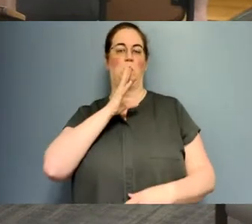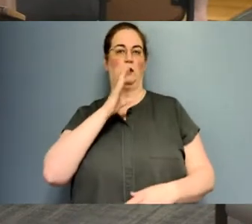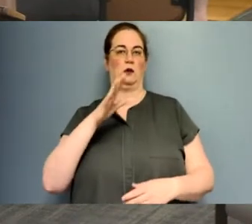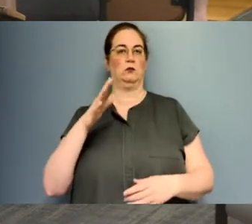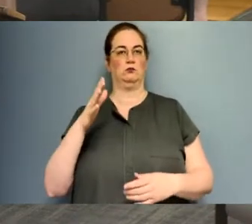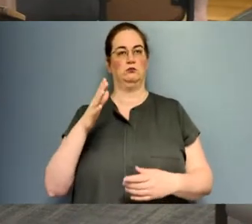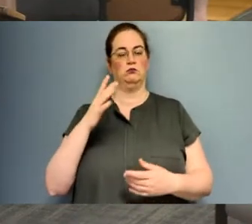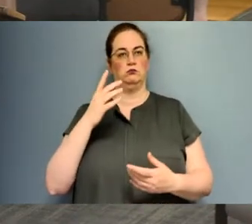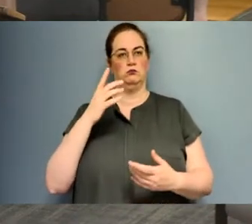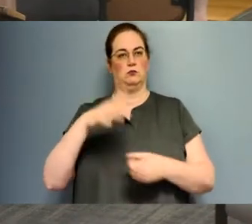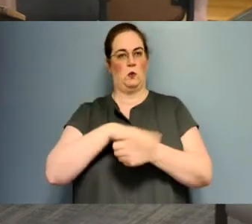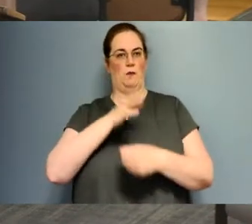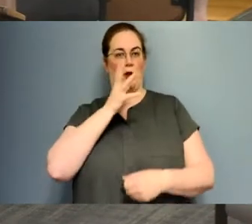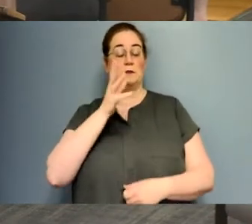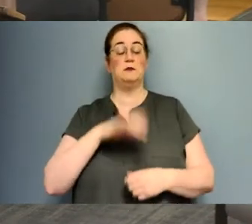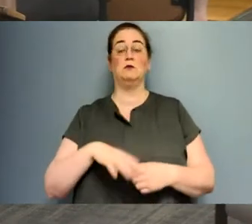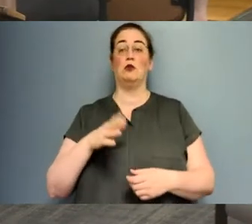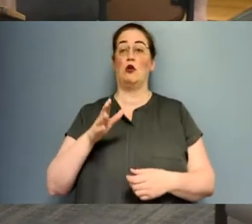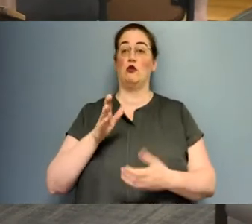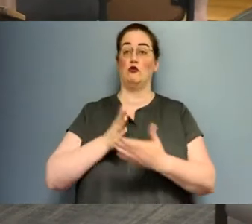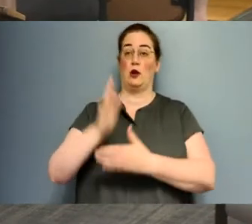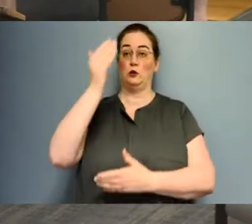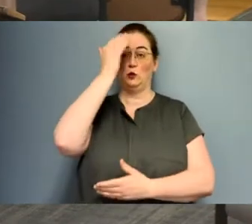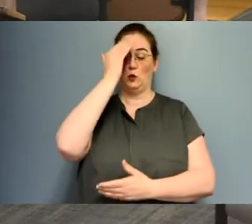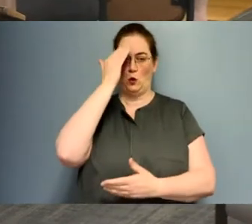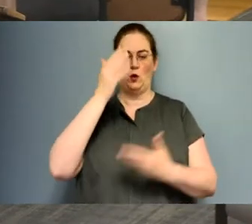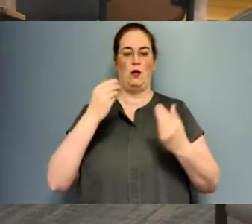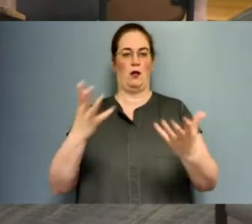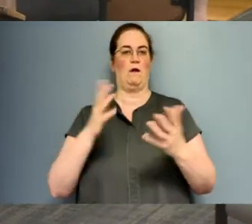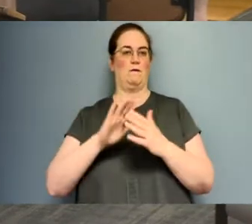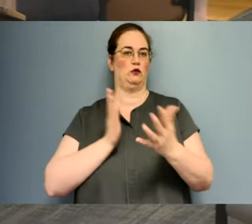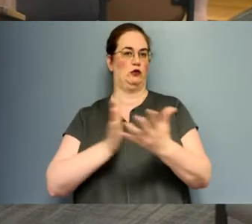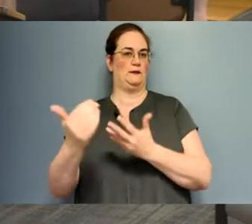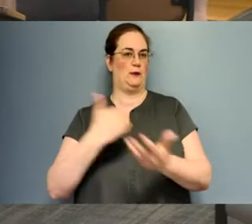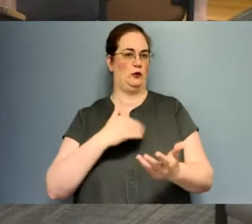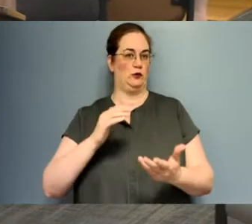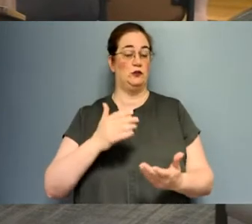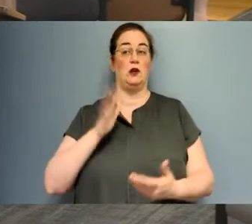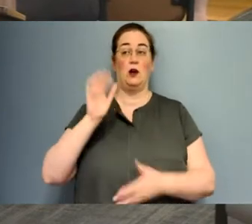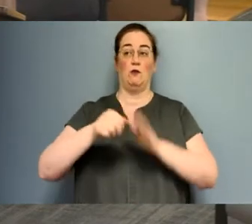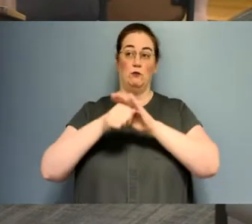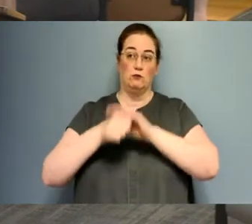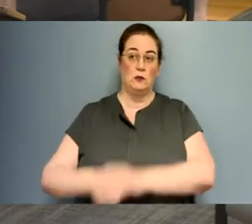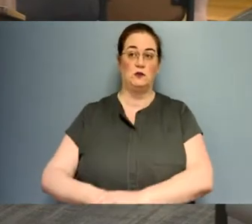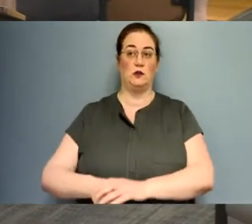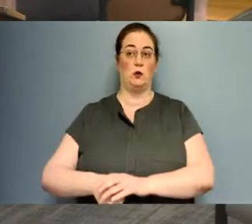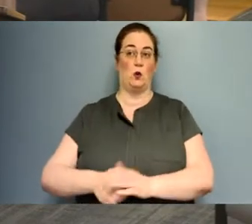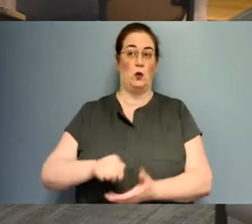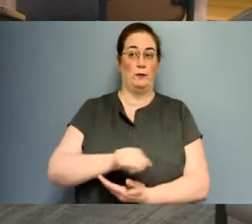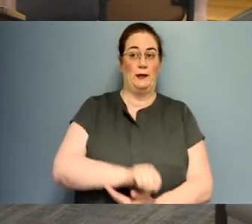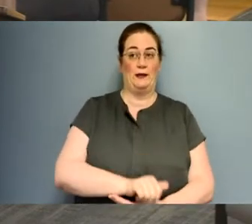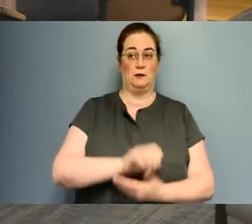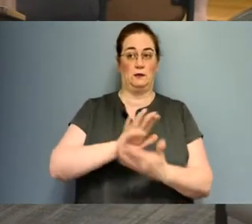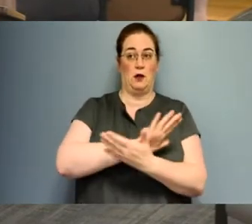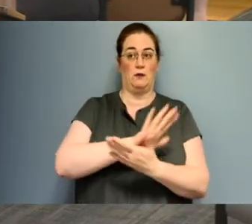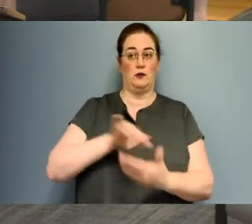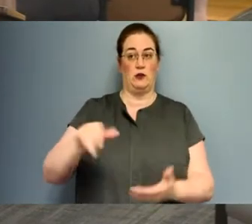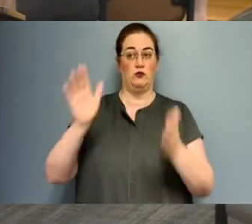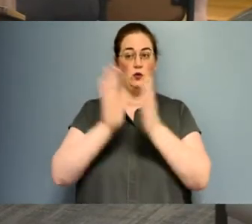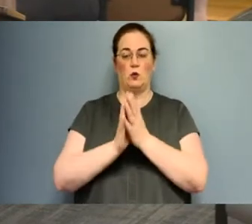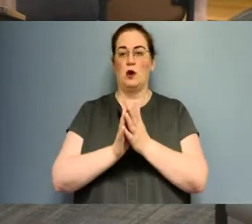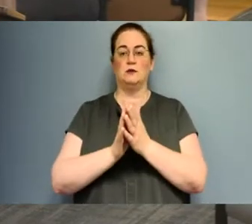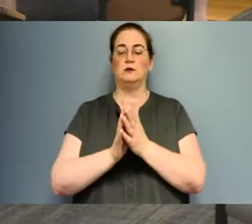Right to know requests allow for transparency in our government, and suppressing or omitting documents in these requests does nothing